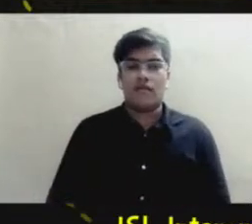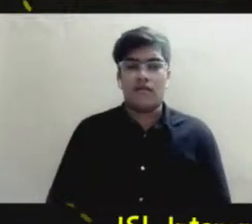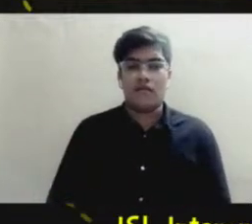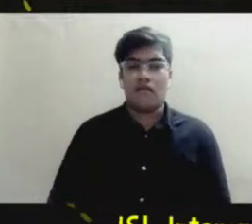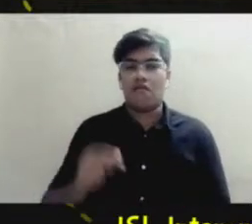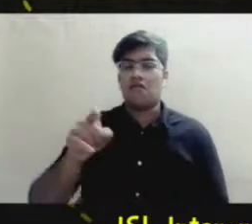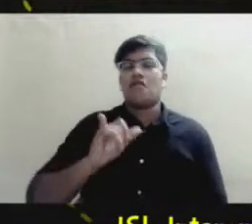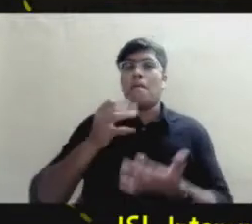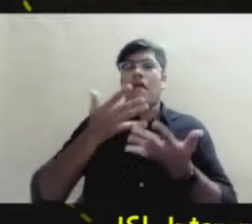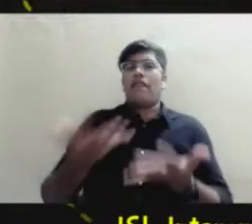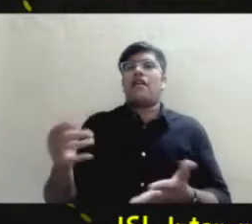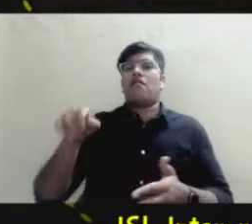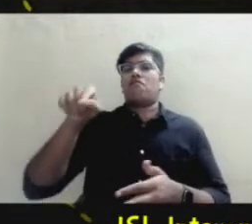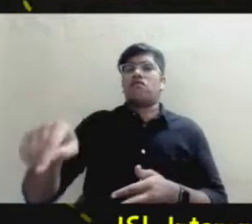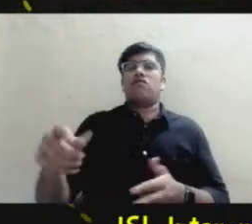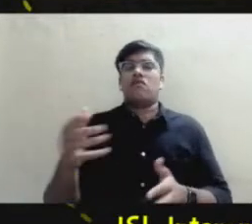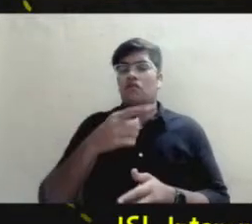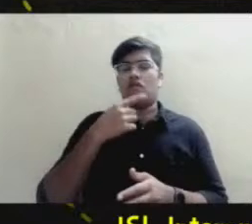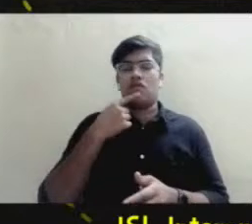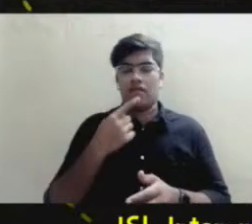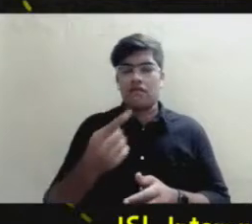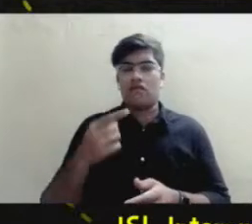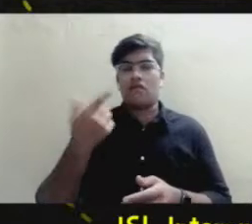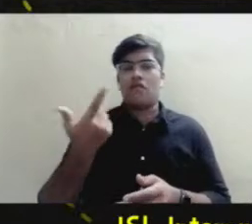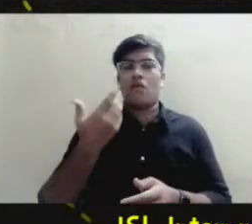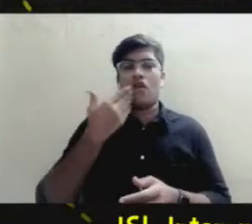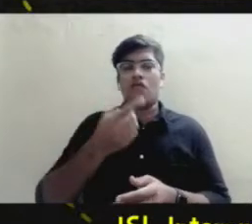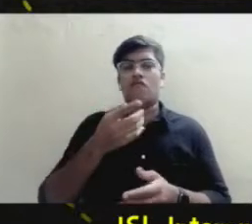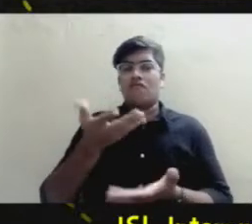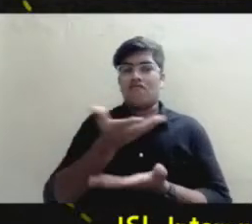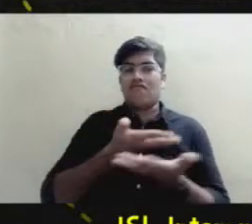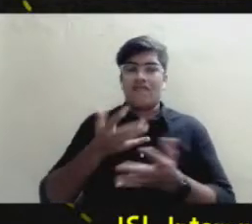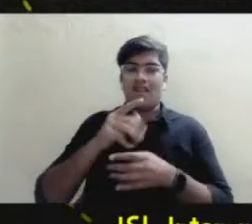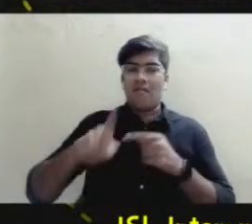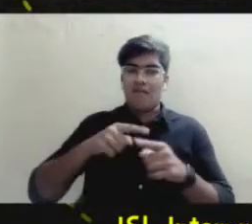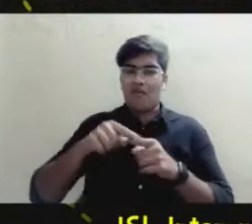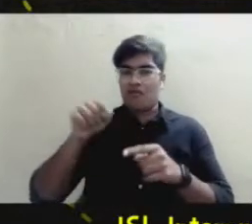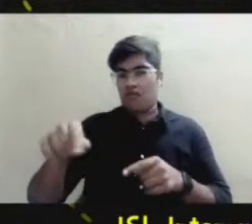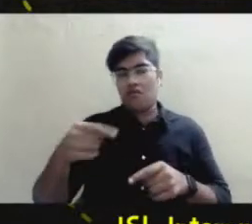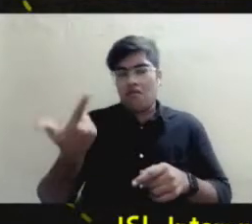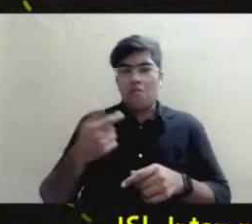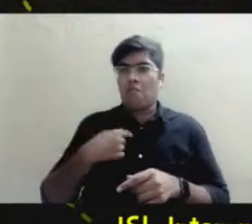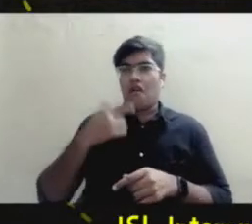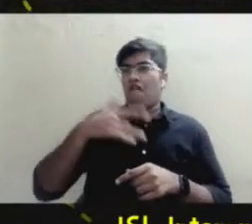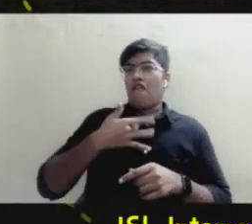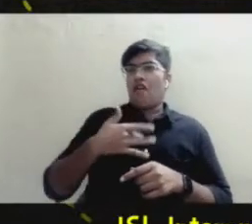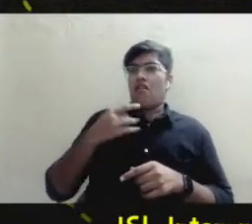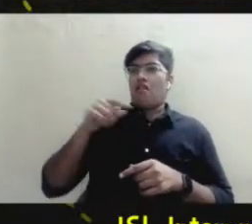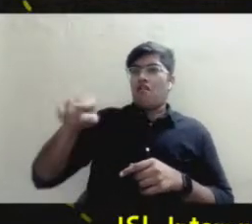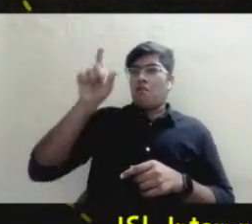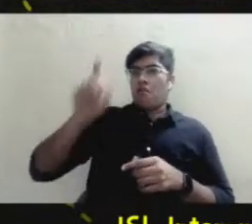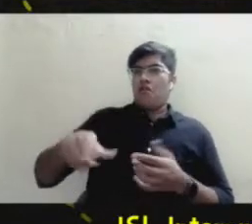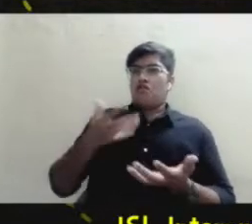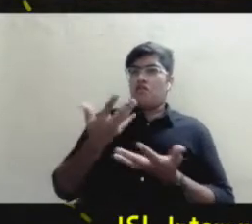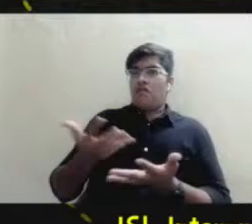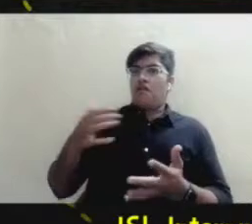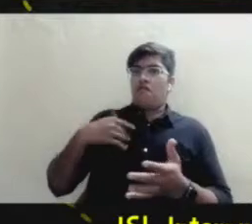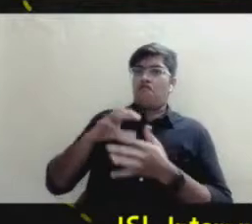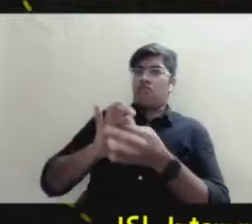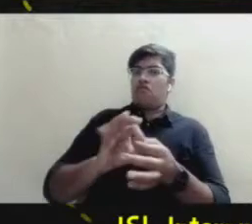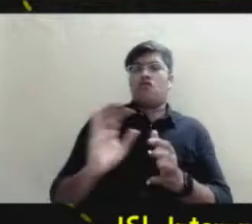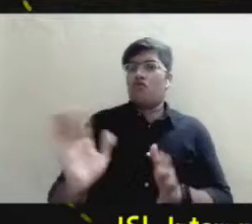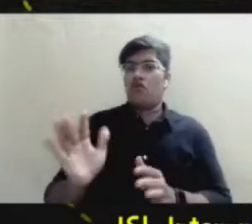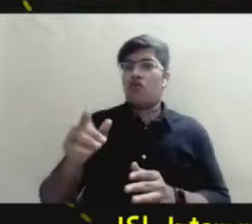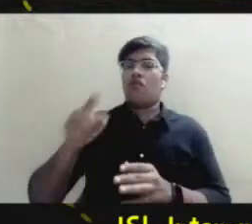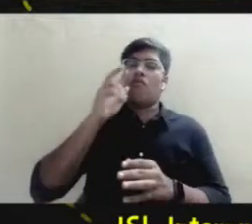I heard while you were talking about it, not such a sense of objectification as a gaze of desire